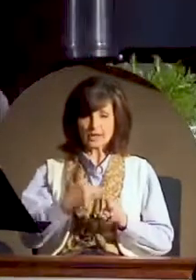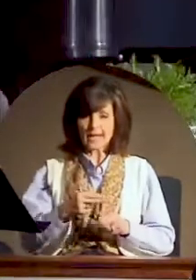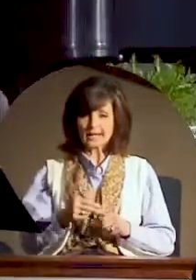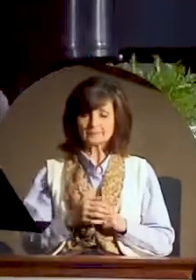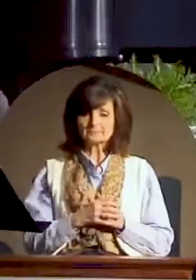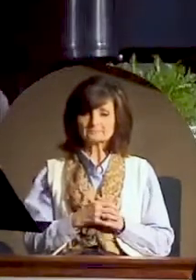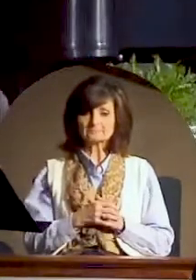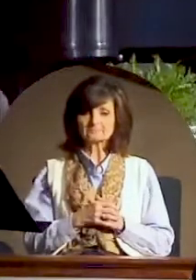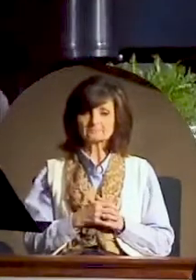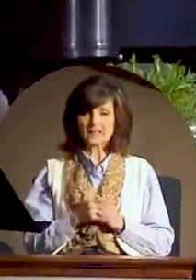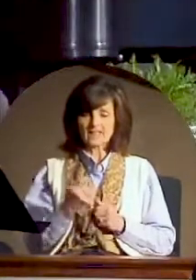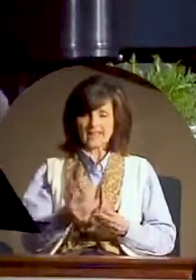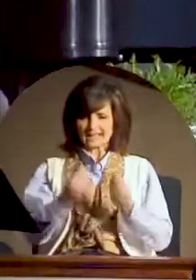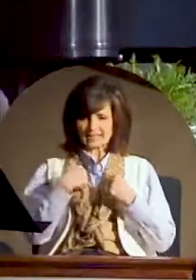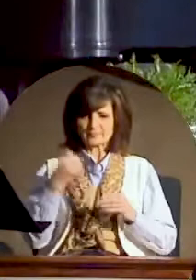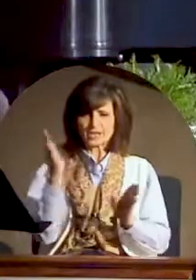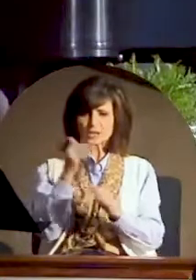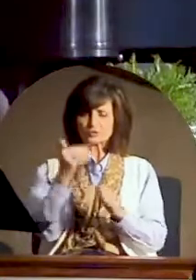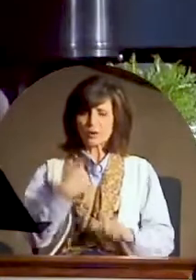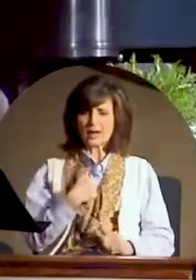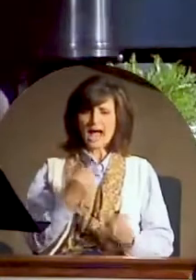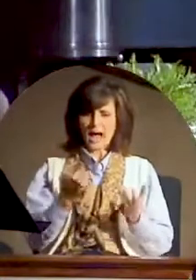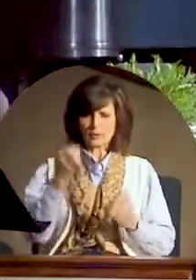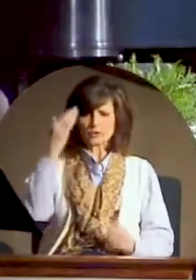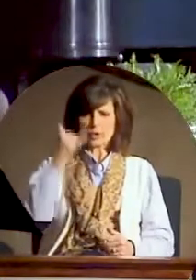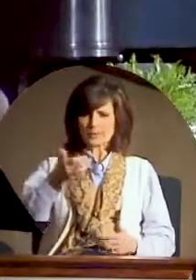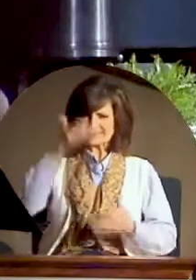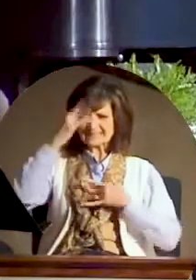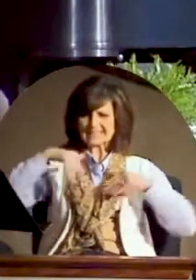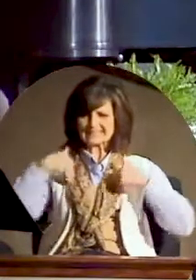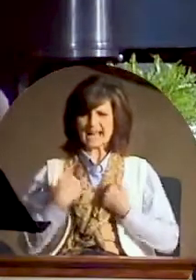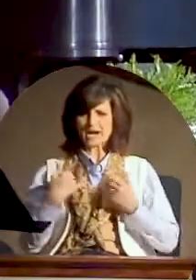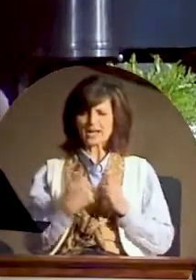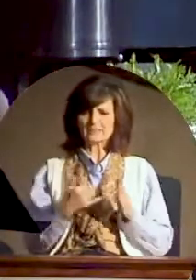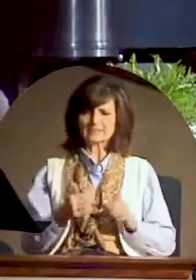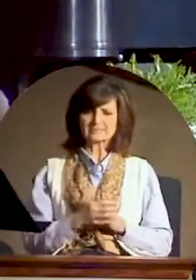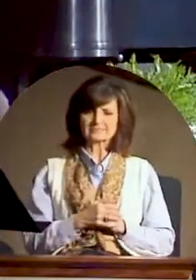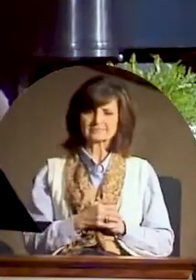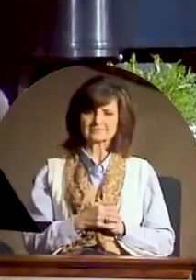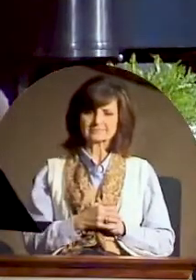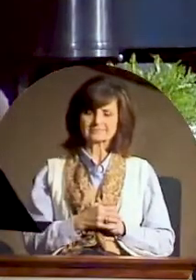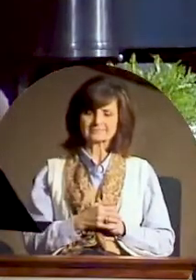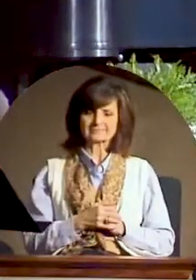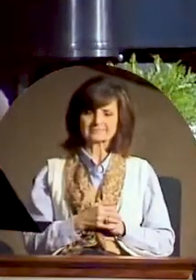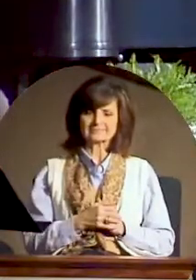tonight. They've been giving me trouble, and I just want you to know I'm sick and tired of it.